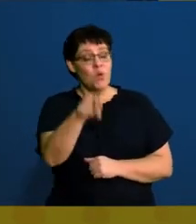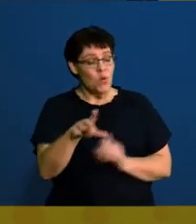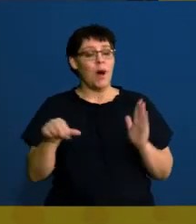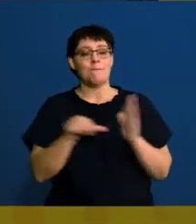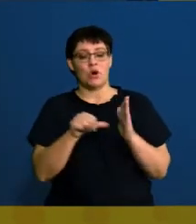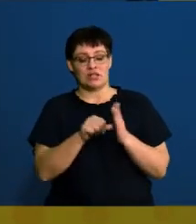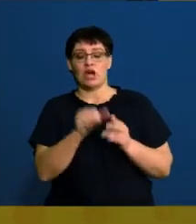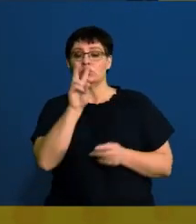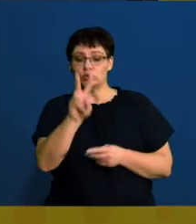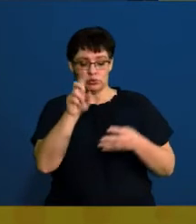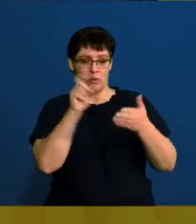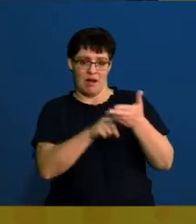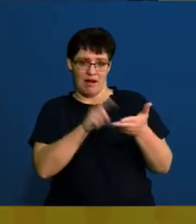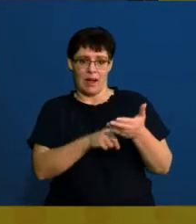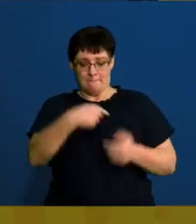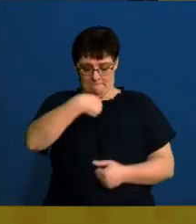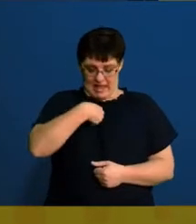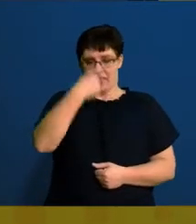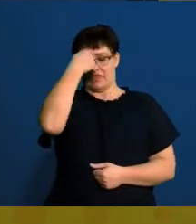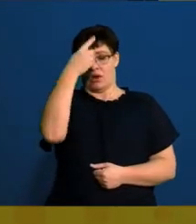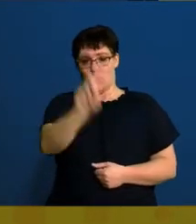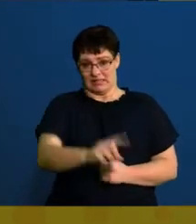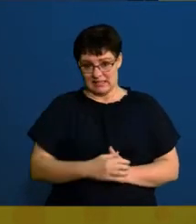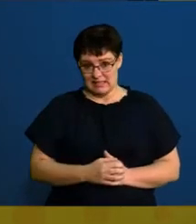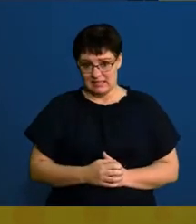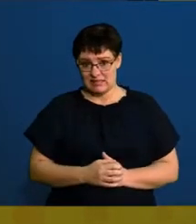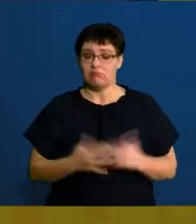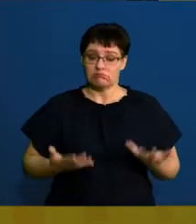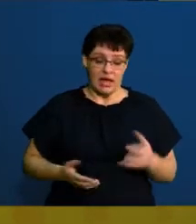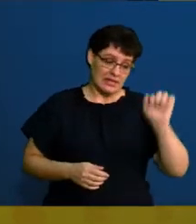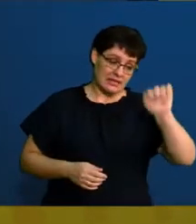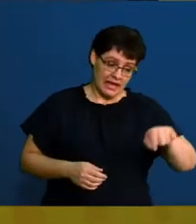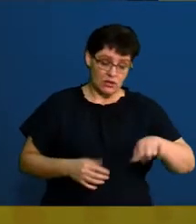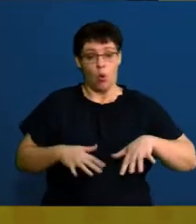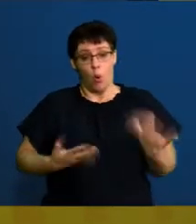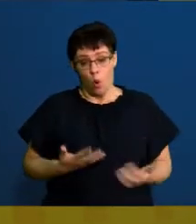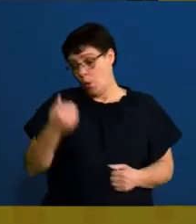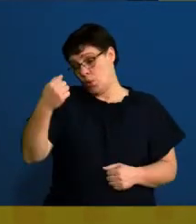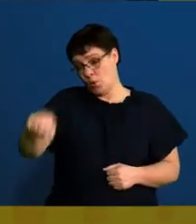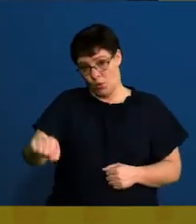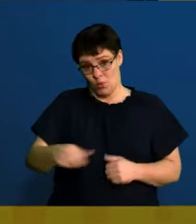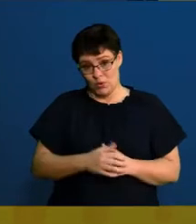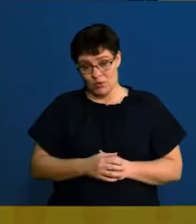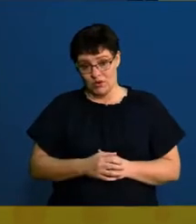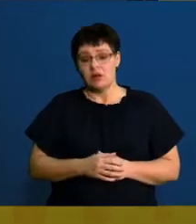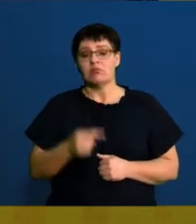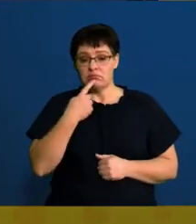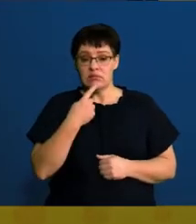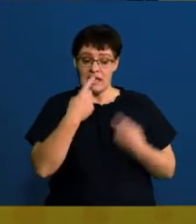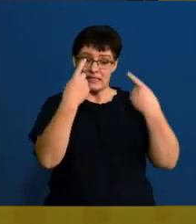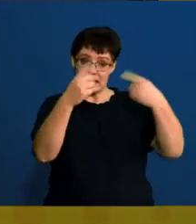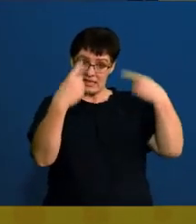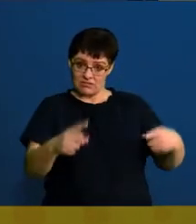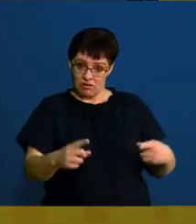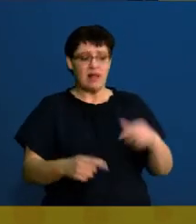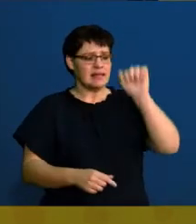2 marks. It's an opinion question. So basically, it's either yes or no. Does the advertiser succeed?